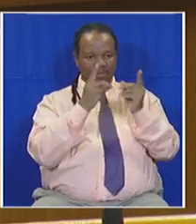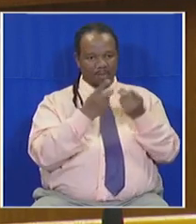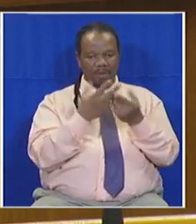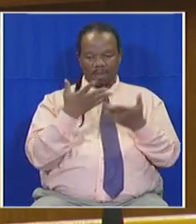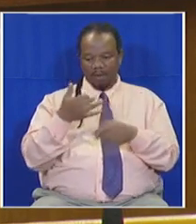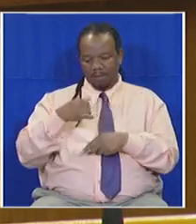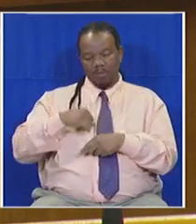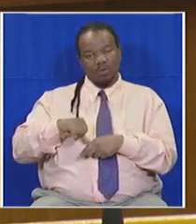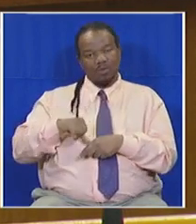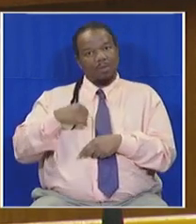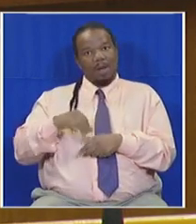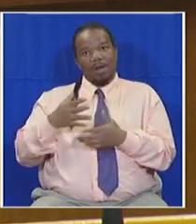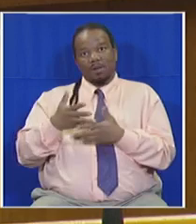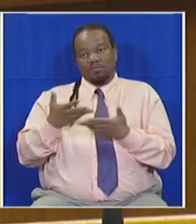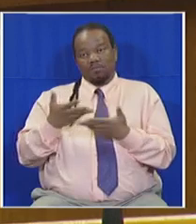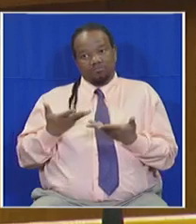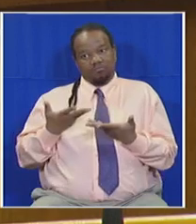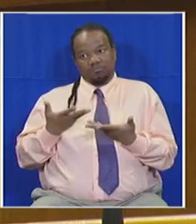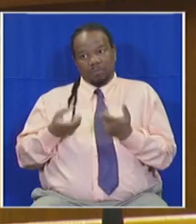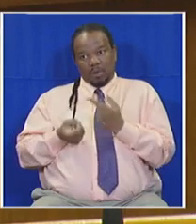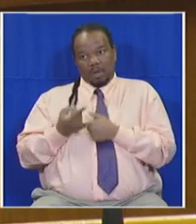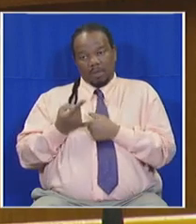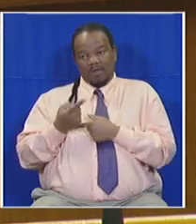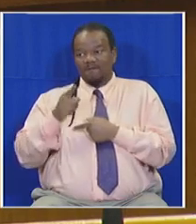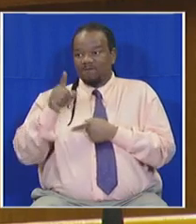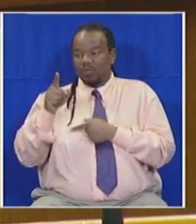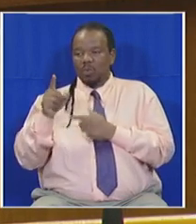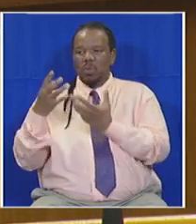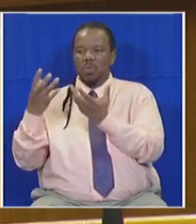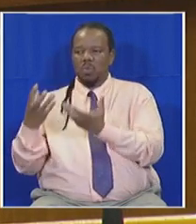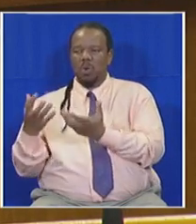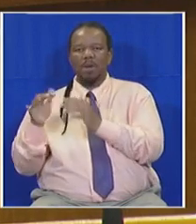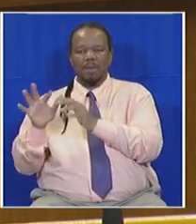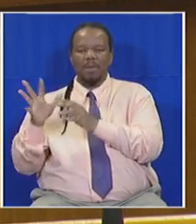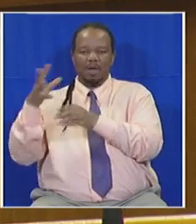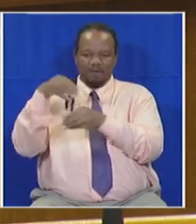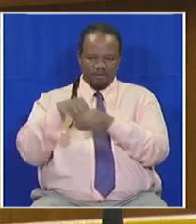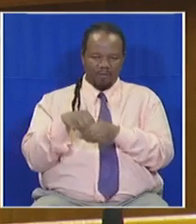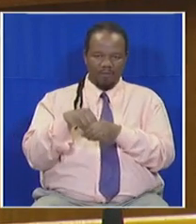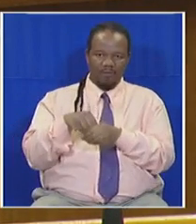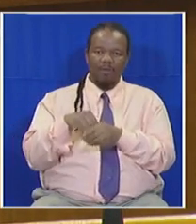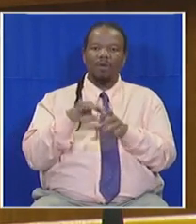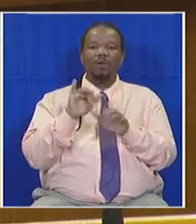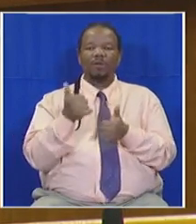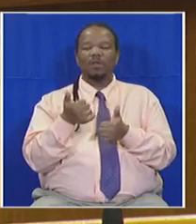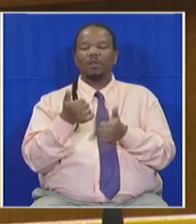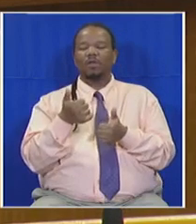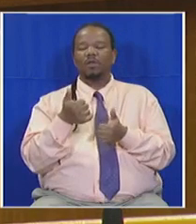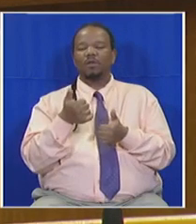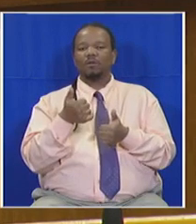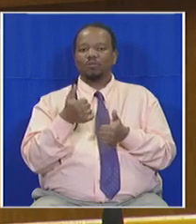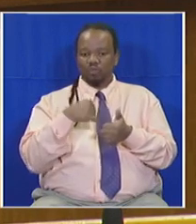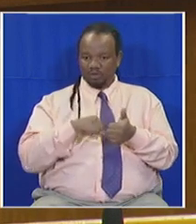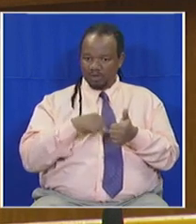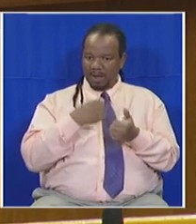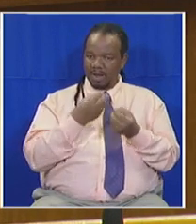cannot happen without the involvement of the poorest of the poor. The number of municipalities that have CWP programs